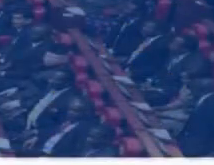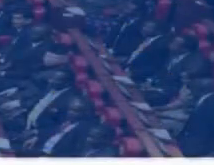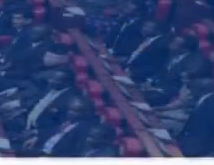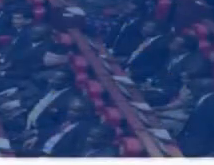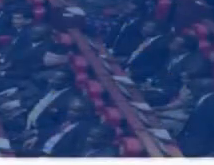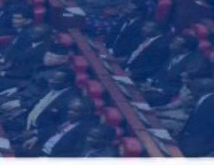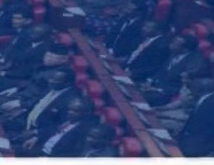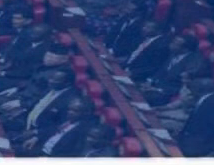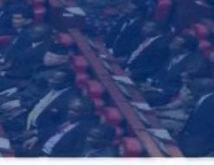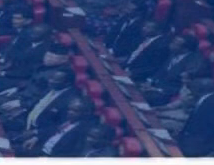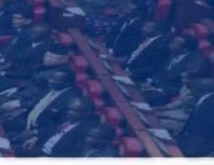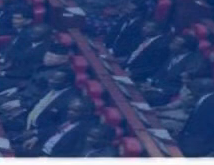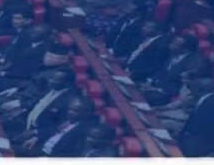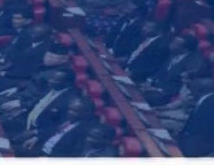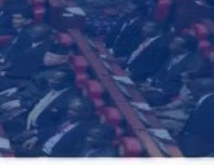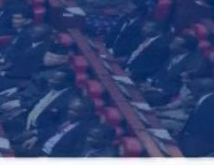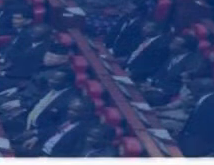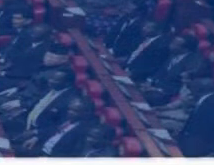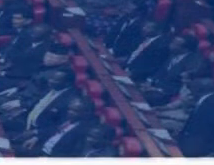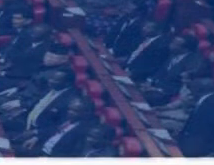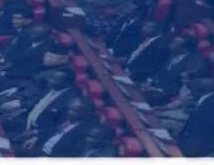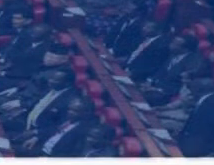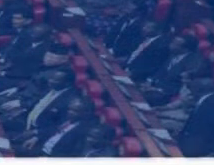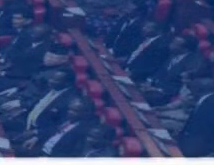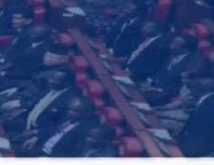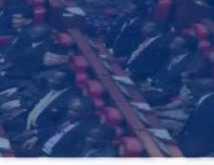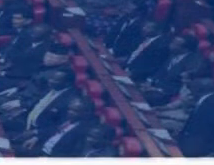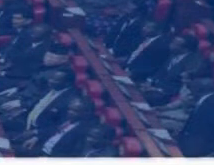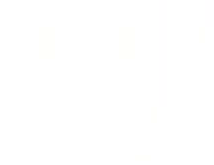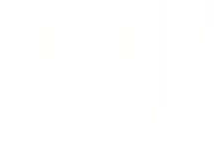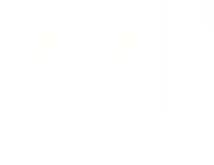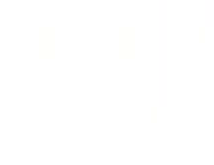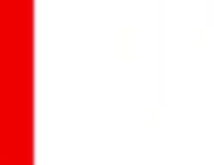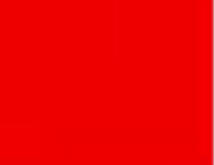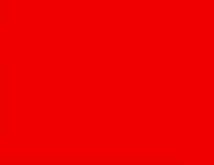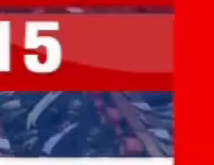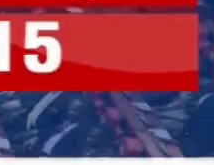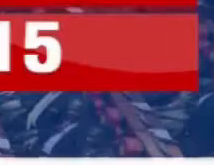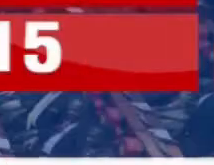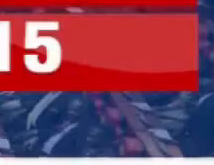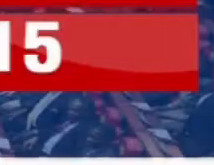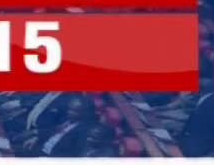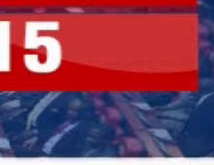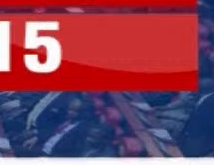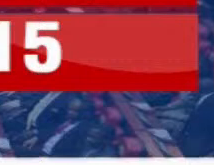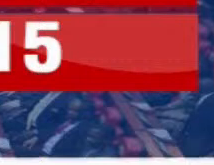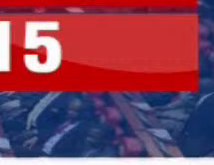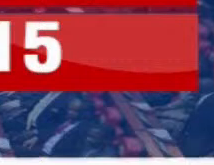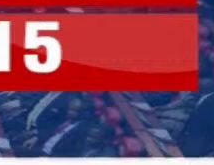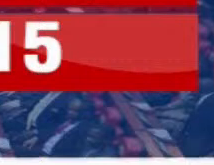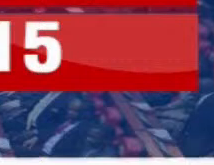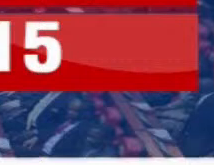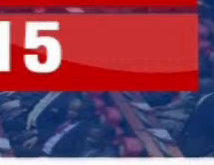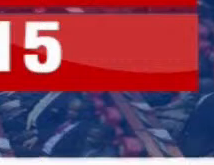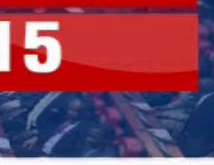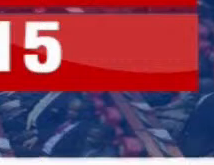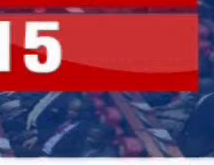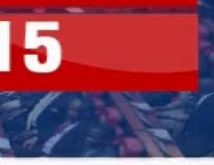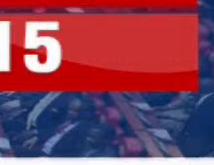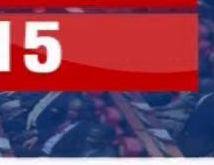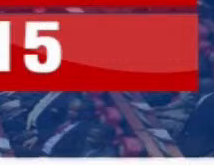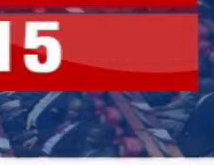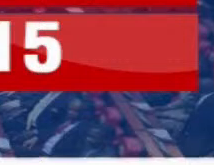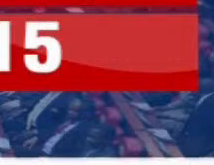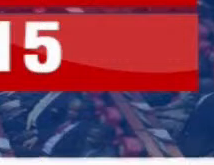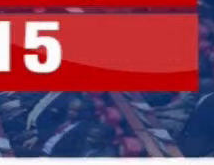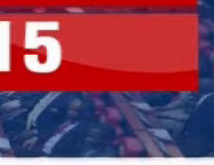or equivalent qualification. 140 of them have diplomas. From the data available, 270 MPs